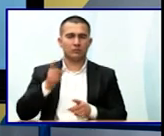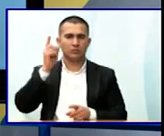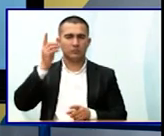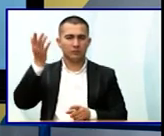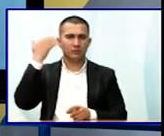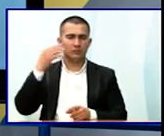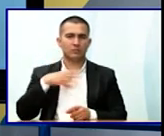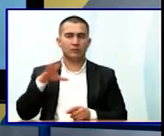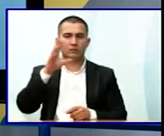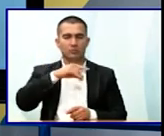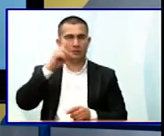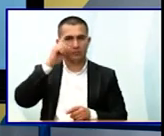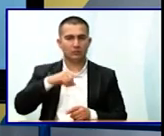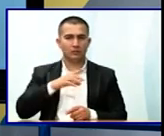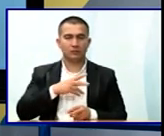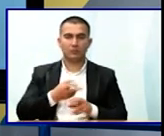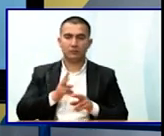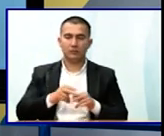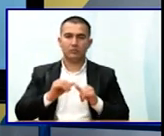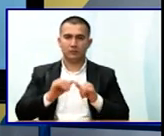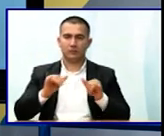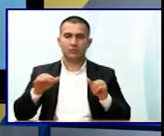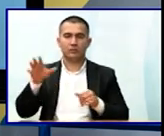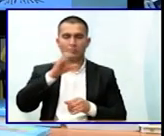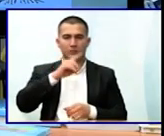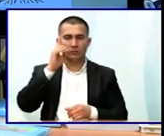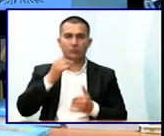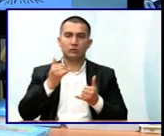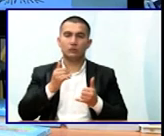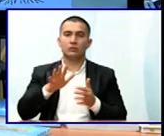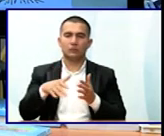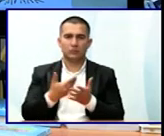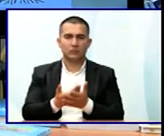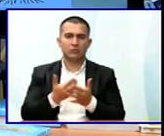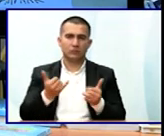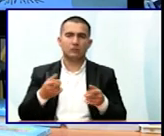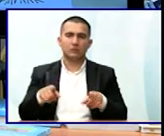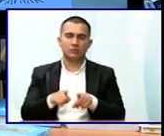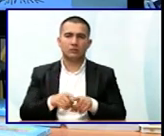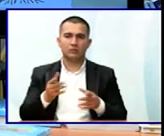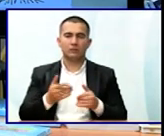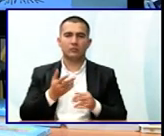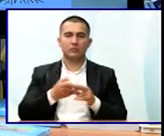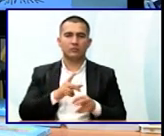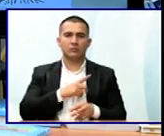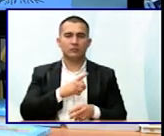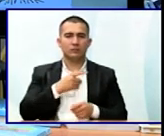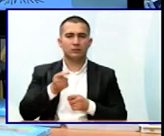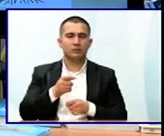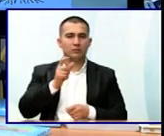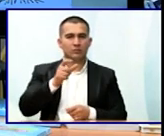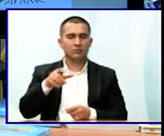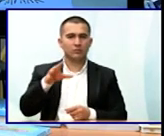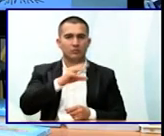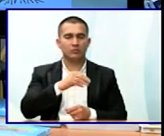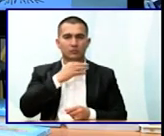bilishgan va hozirgacha bu usuldan foydalanib kelishadi. Dehqonlar va bog'bonlar esa bunday ko'paytirish